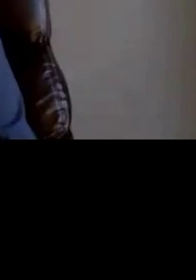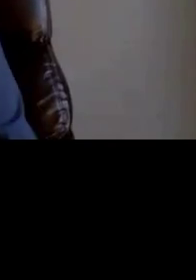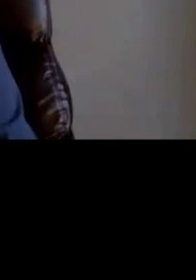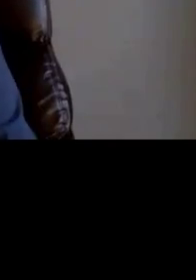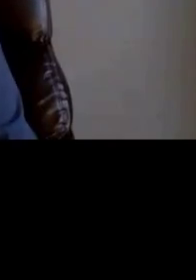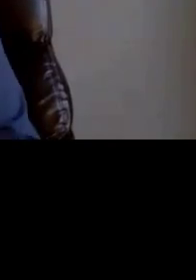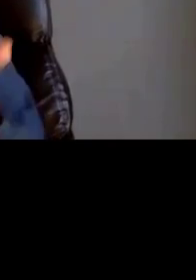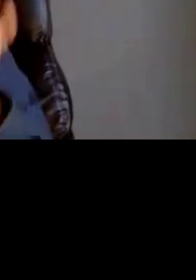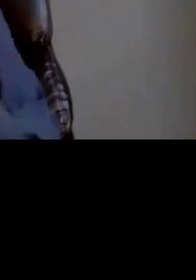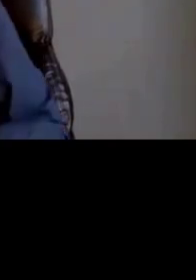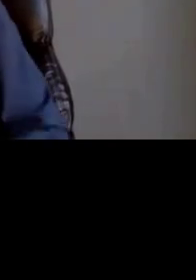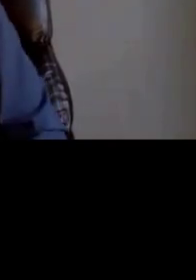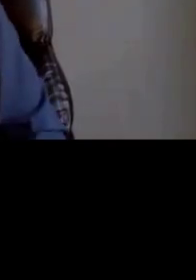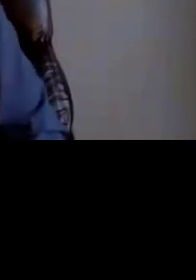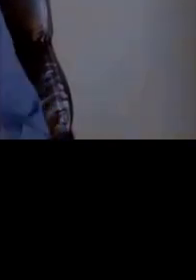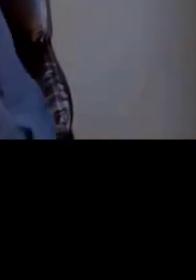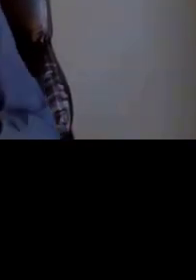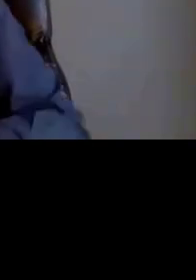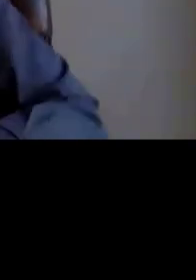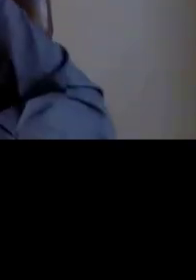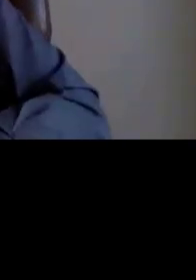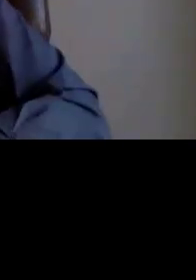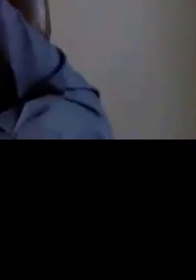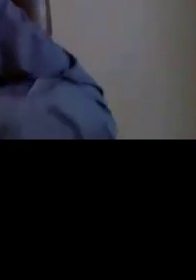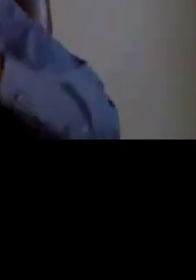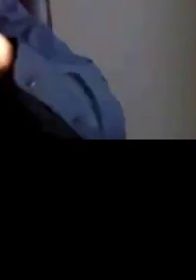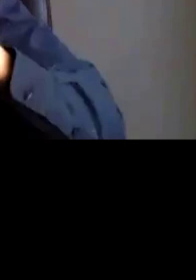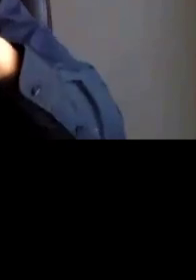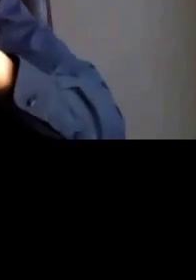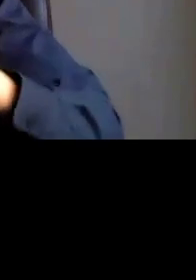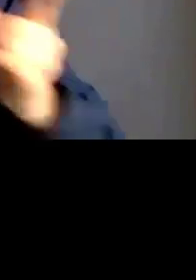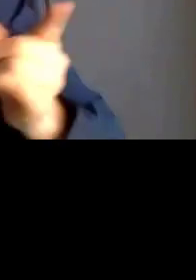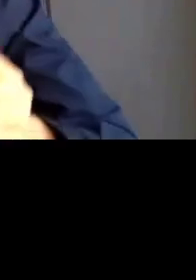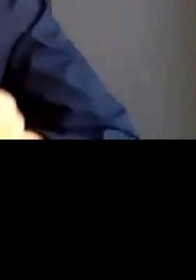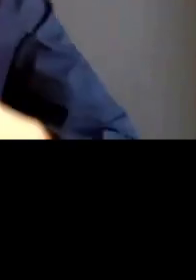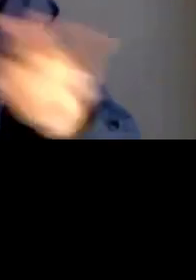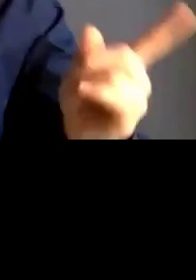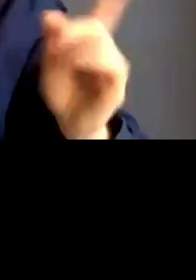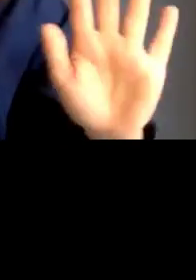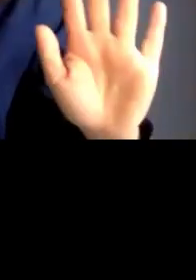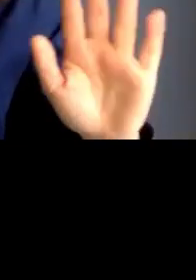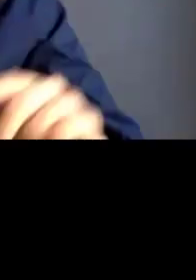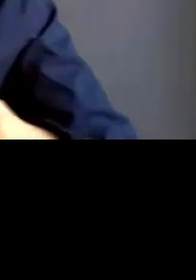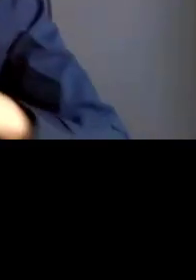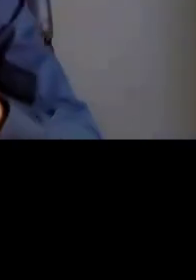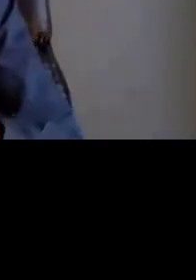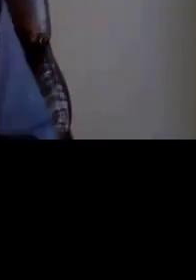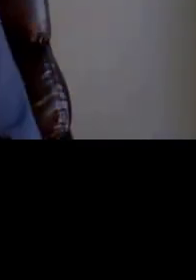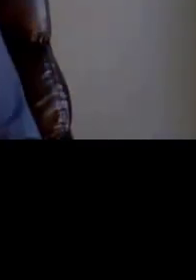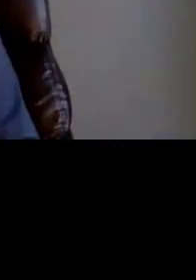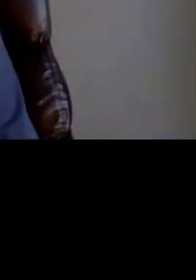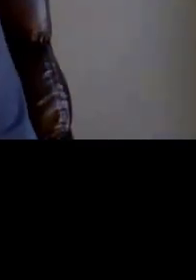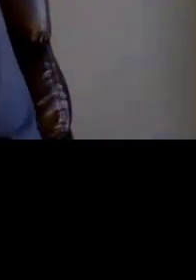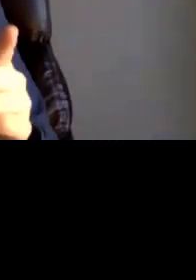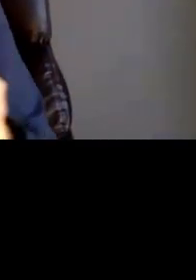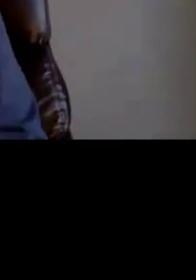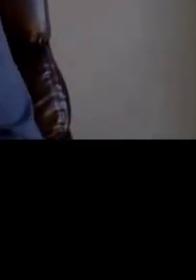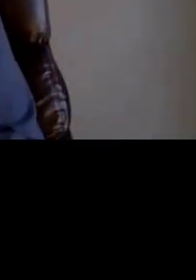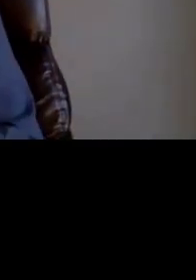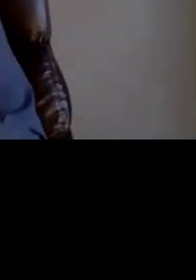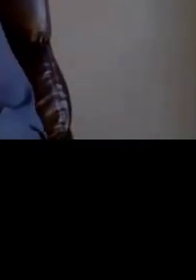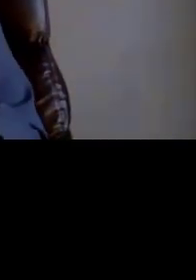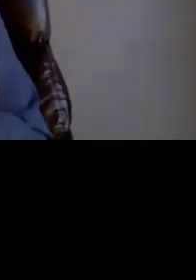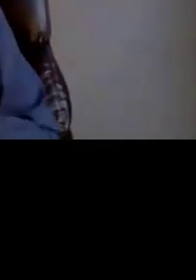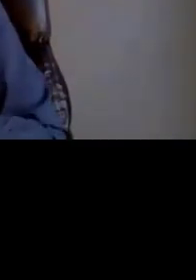So any general advice for community colleges where research is not a priority, but where programmatic grants can bring important benefits to